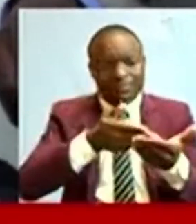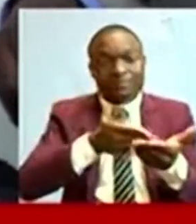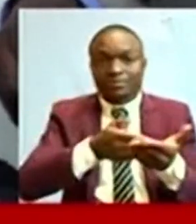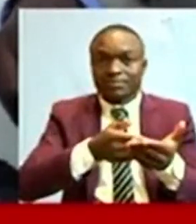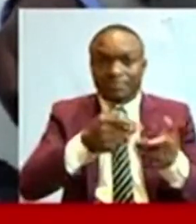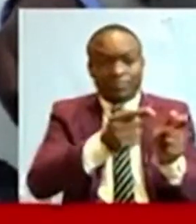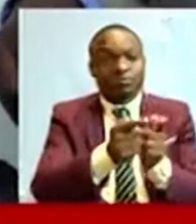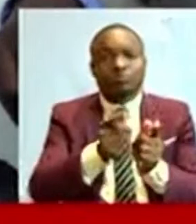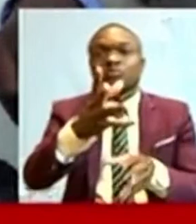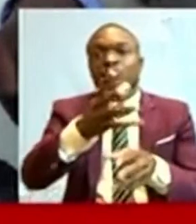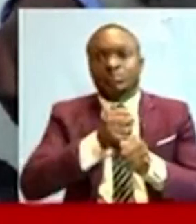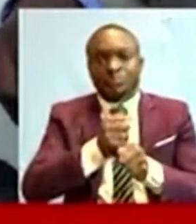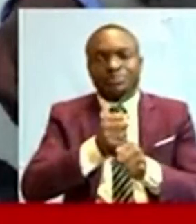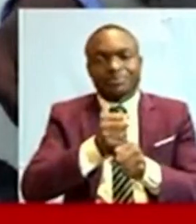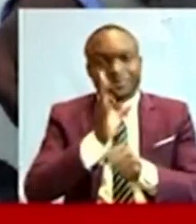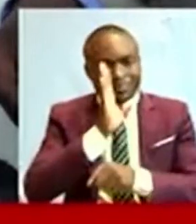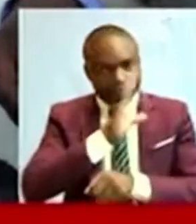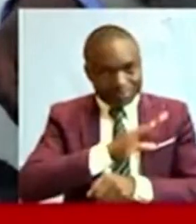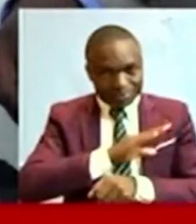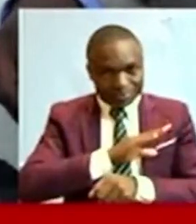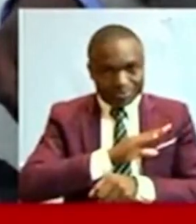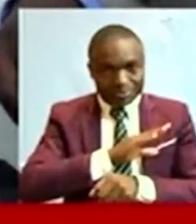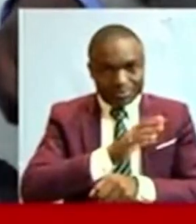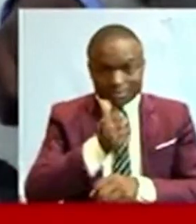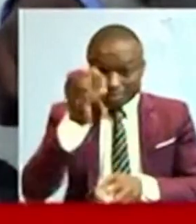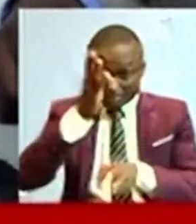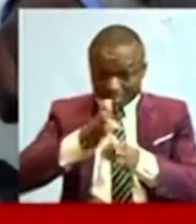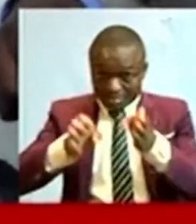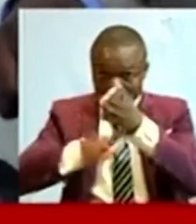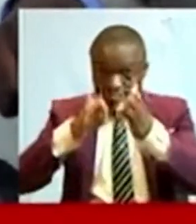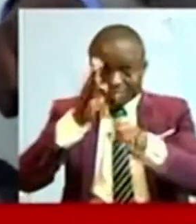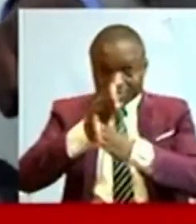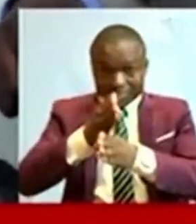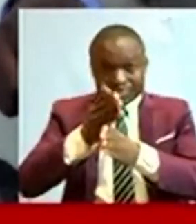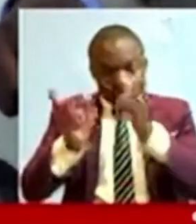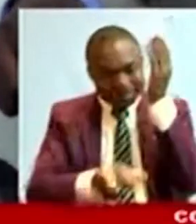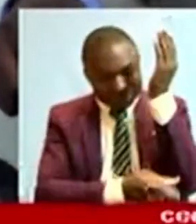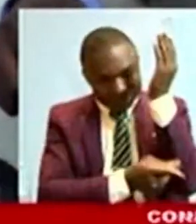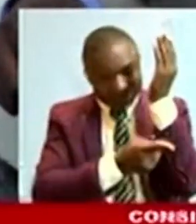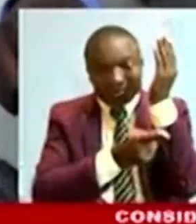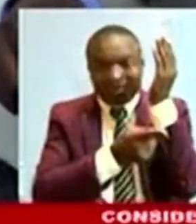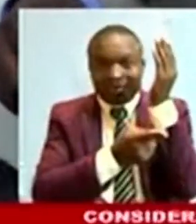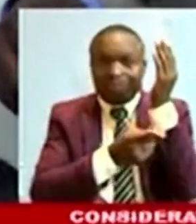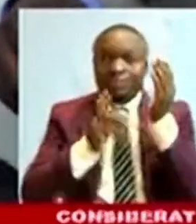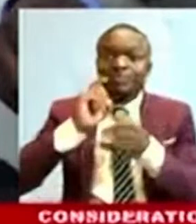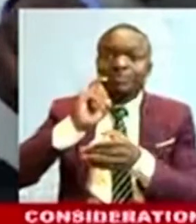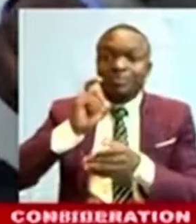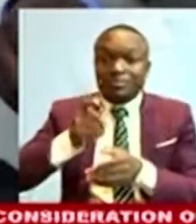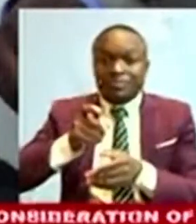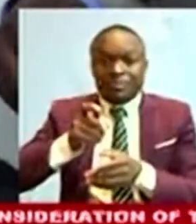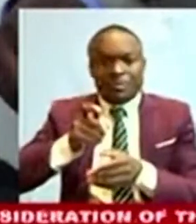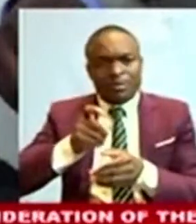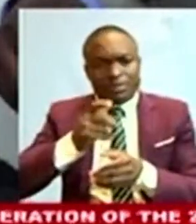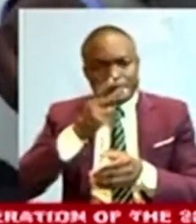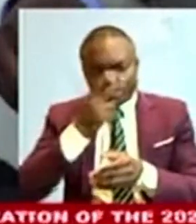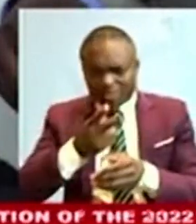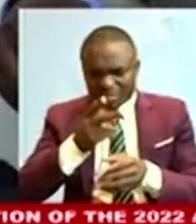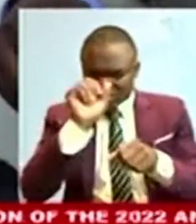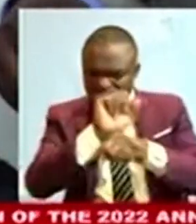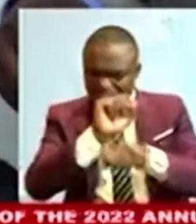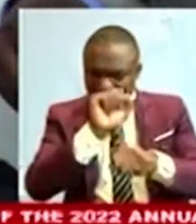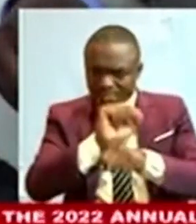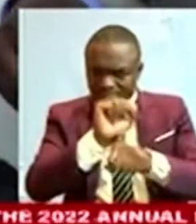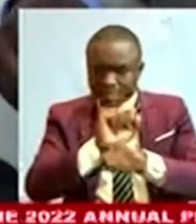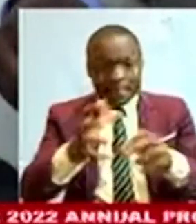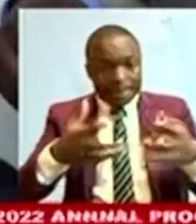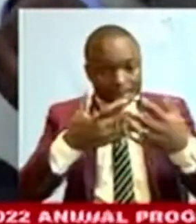met. Still on infrastructure development, we were supposed to measure the proportion of functional and essential